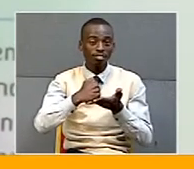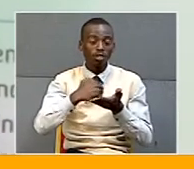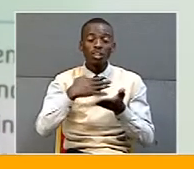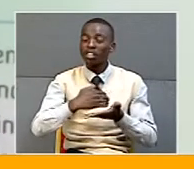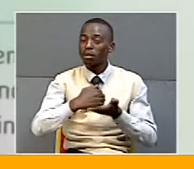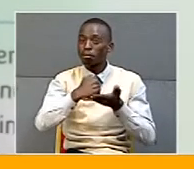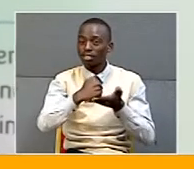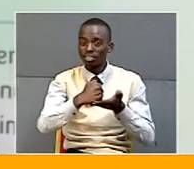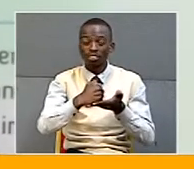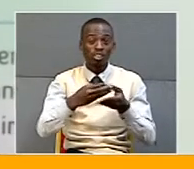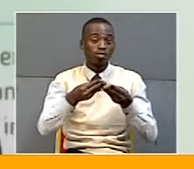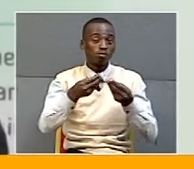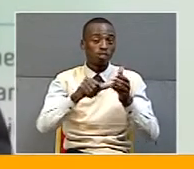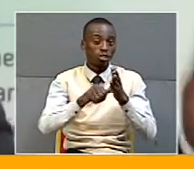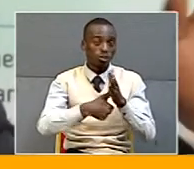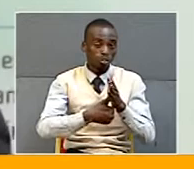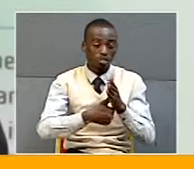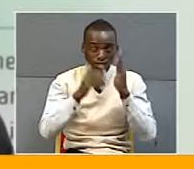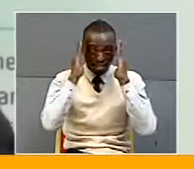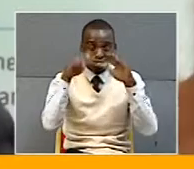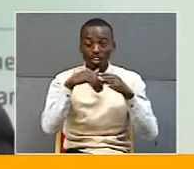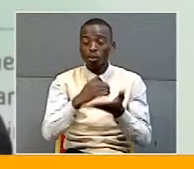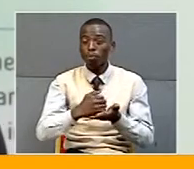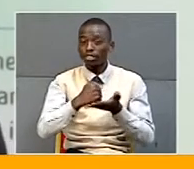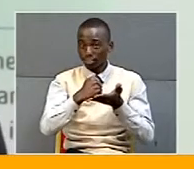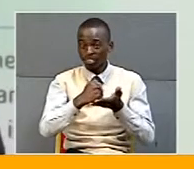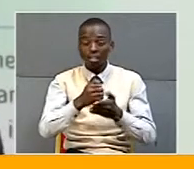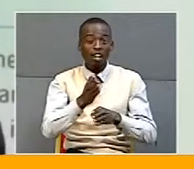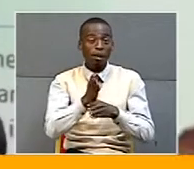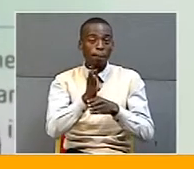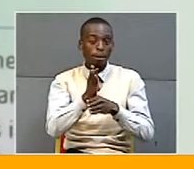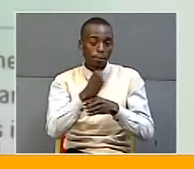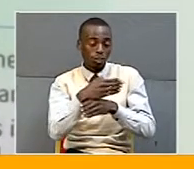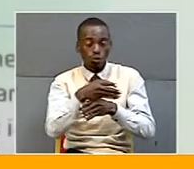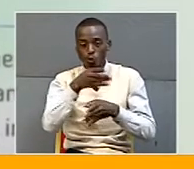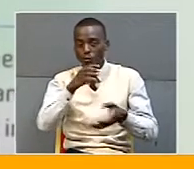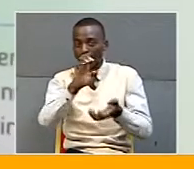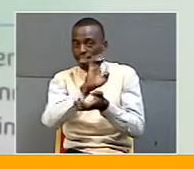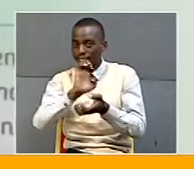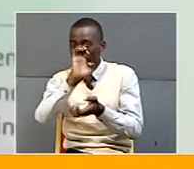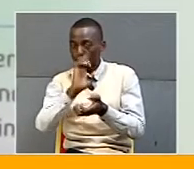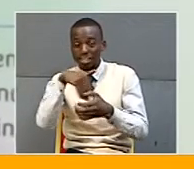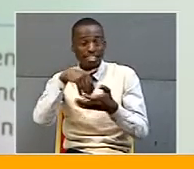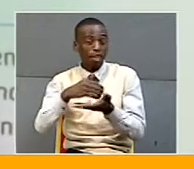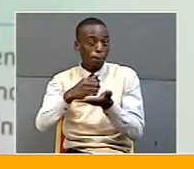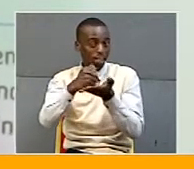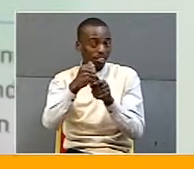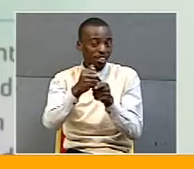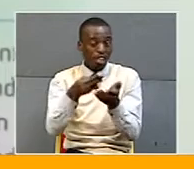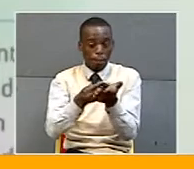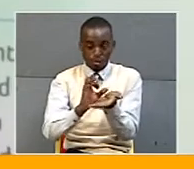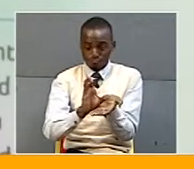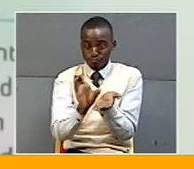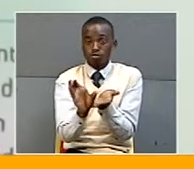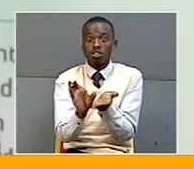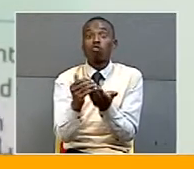of fragile ecosystems. I think in our budget, under the Ministry of Environment, we have in their budget their allocations for those